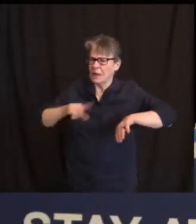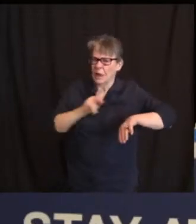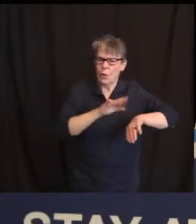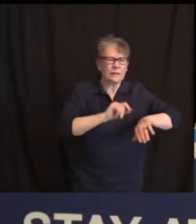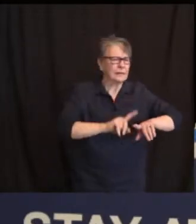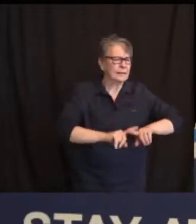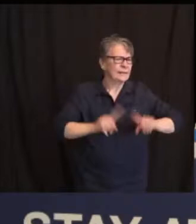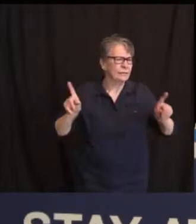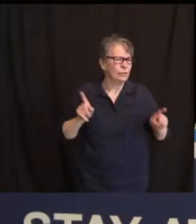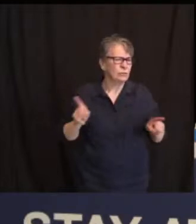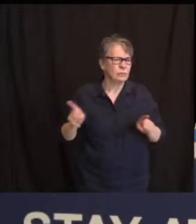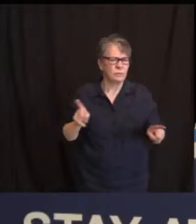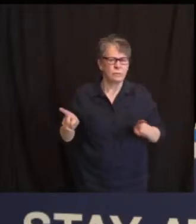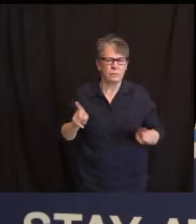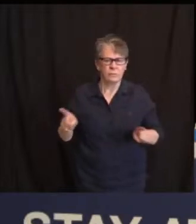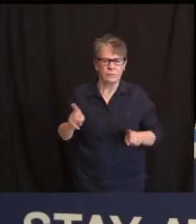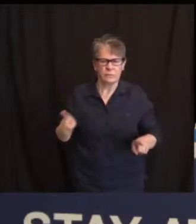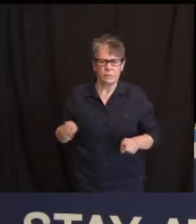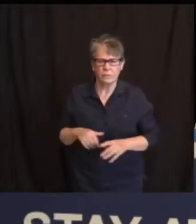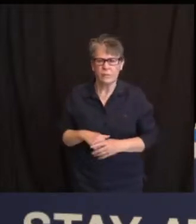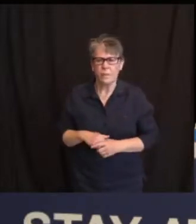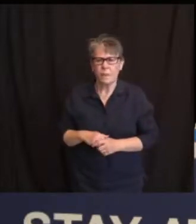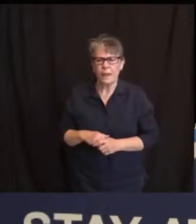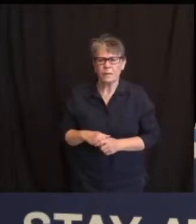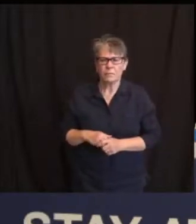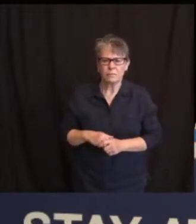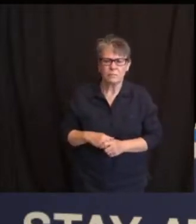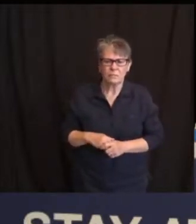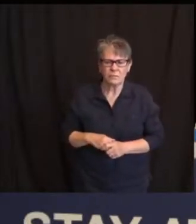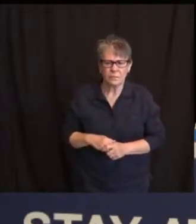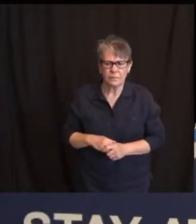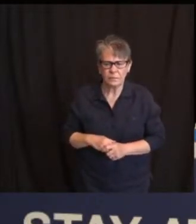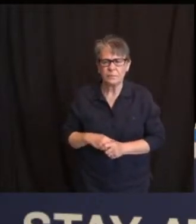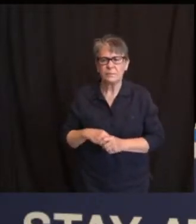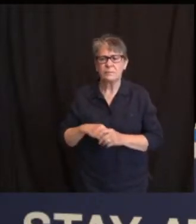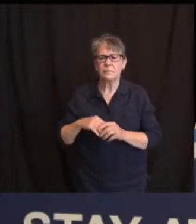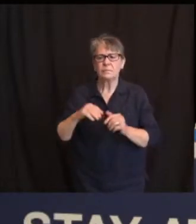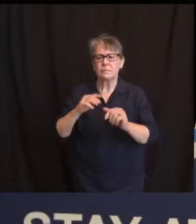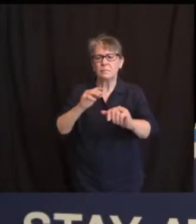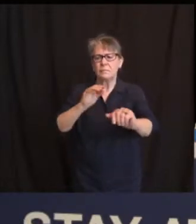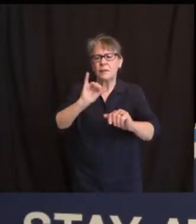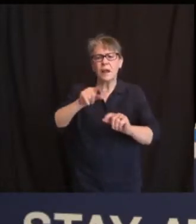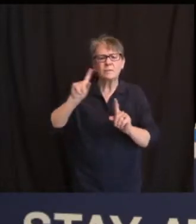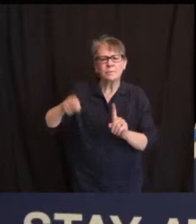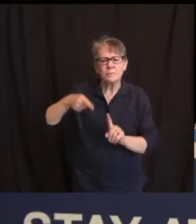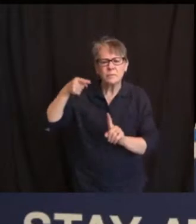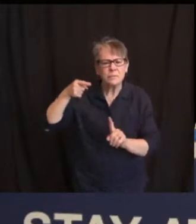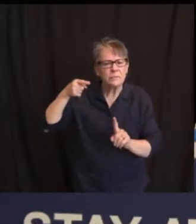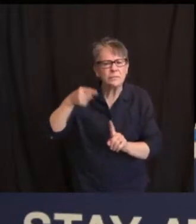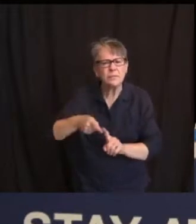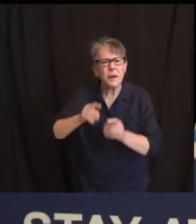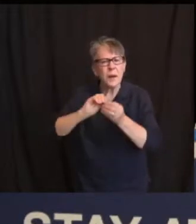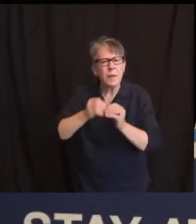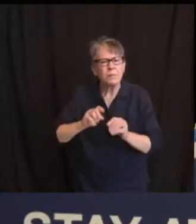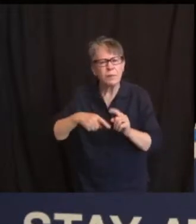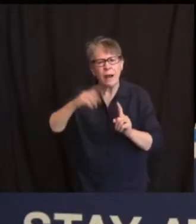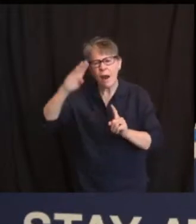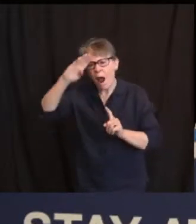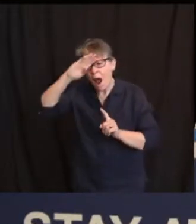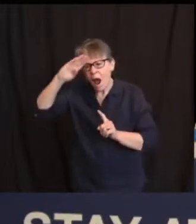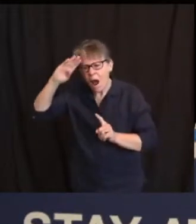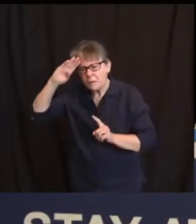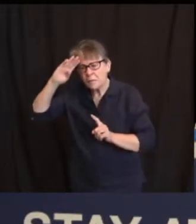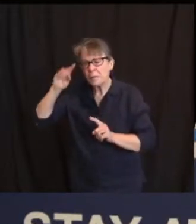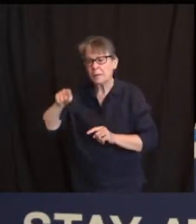bit old from a few days ago, but it kind of goes through that, and you can kind of see the fall down in emergency department visits related to that.